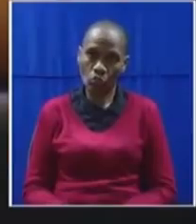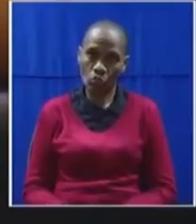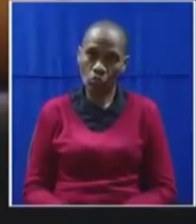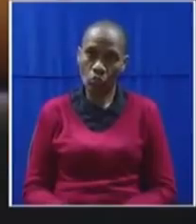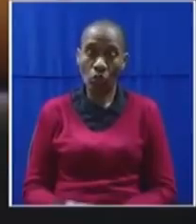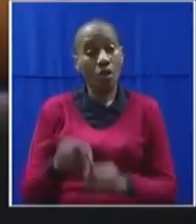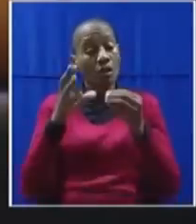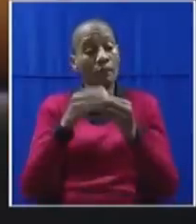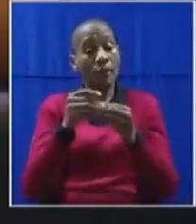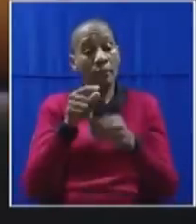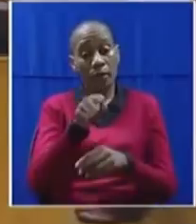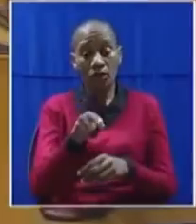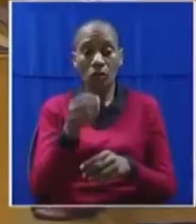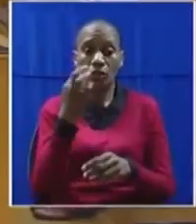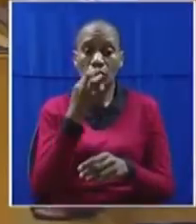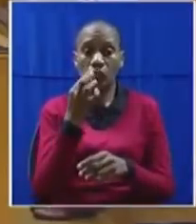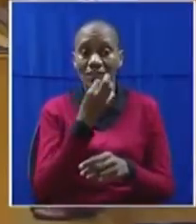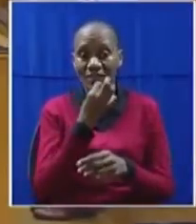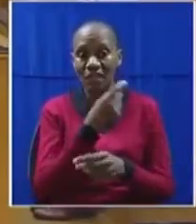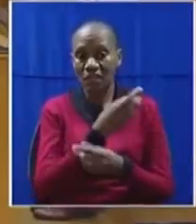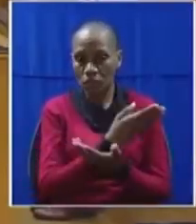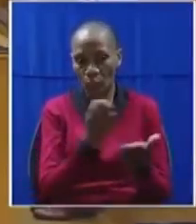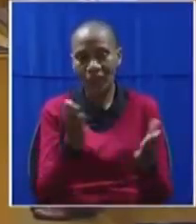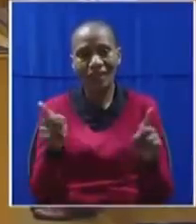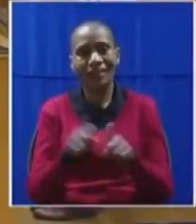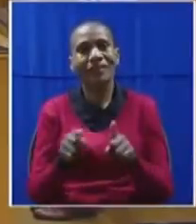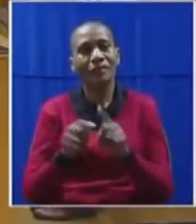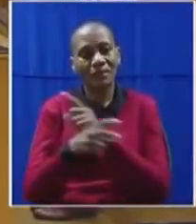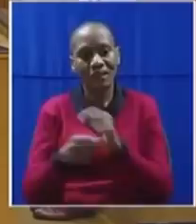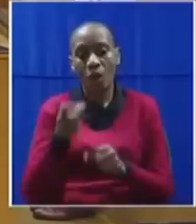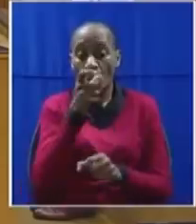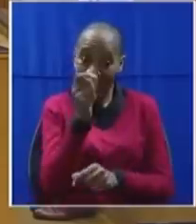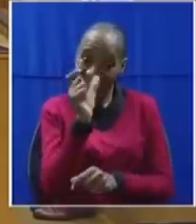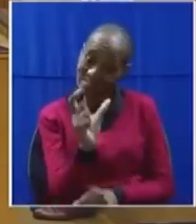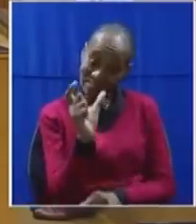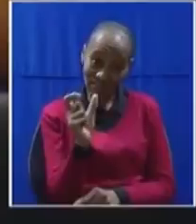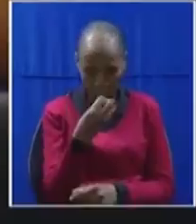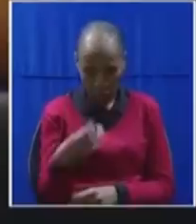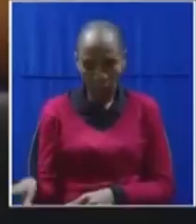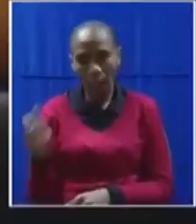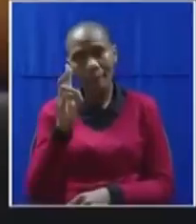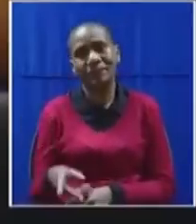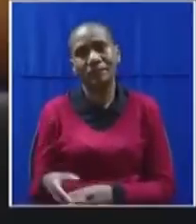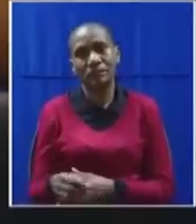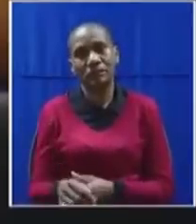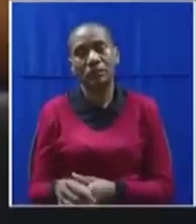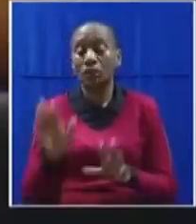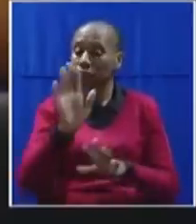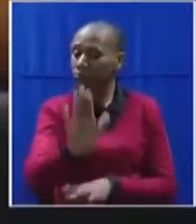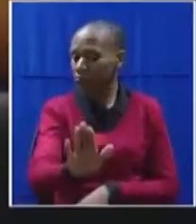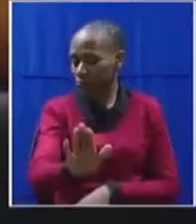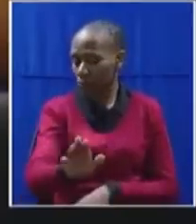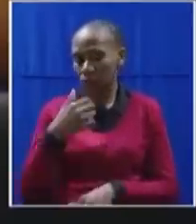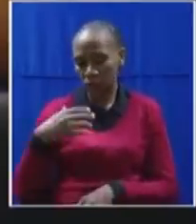to. He still has to withdraw. No, can I advise Honorable Chief Whip? If you